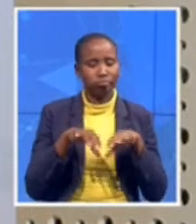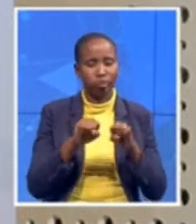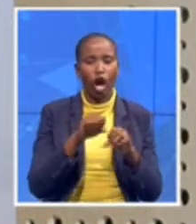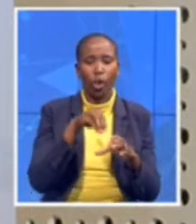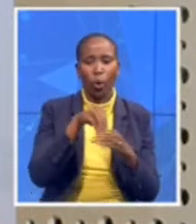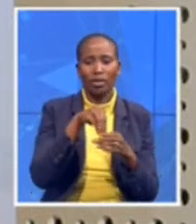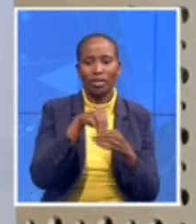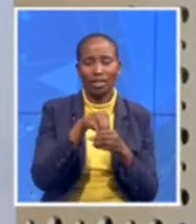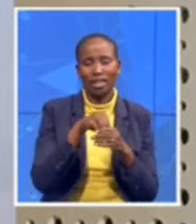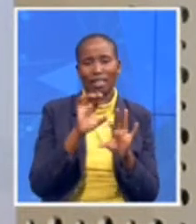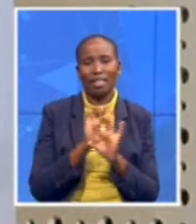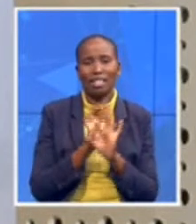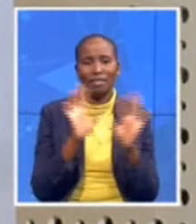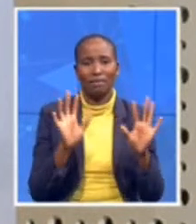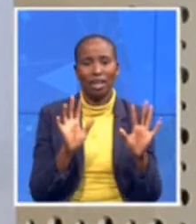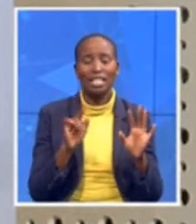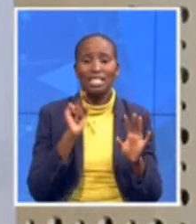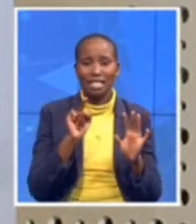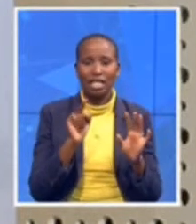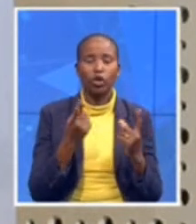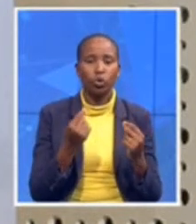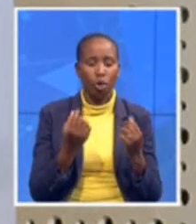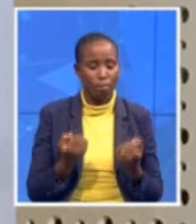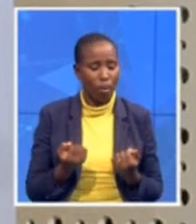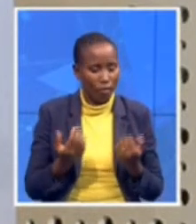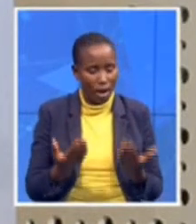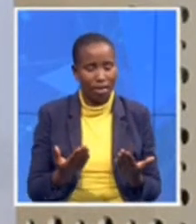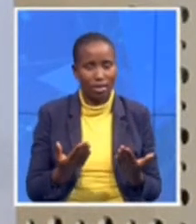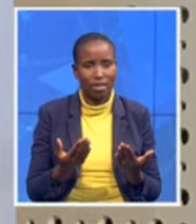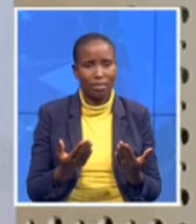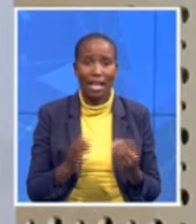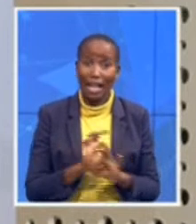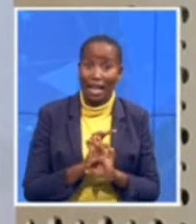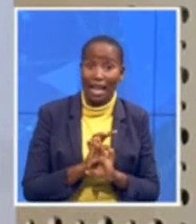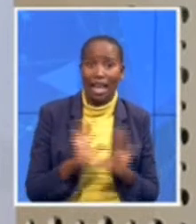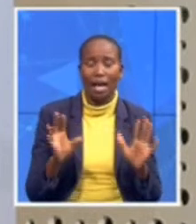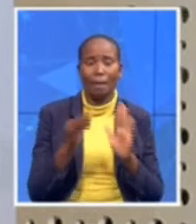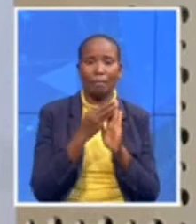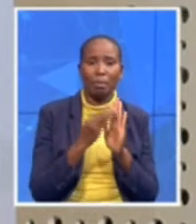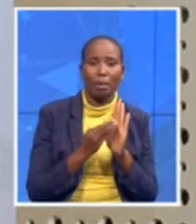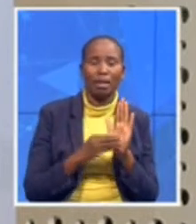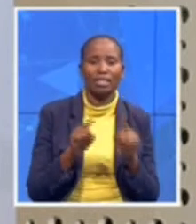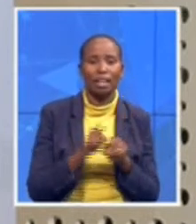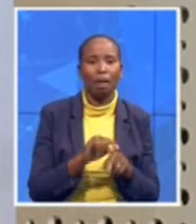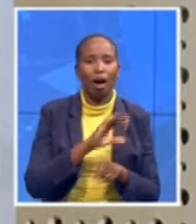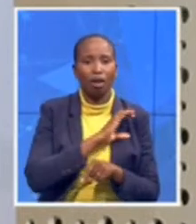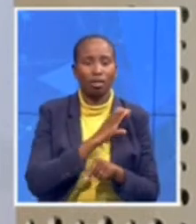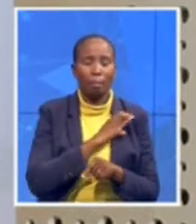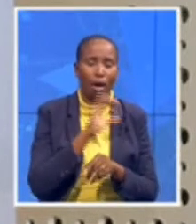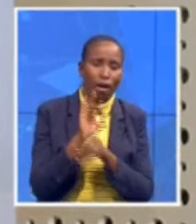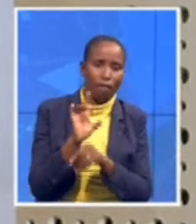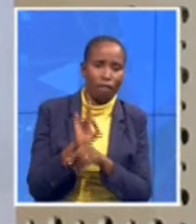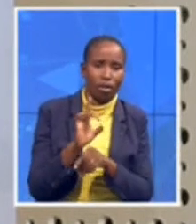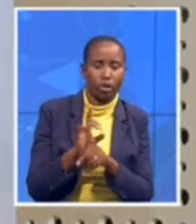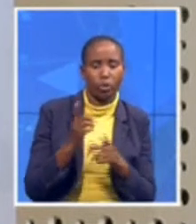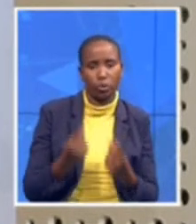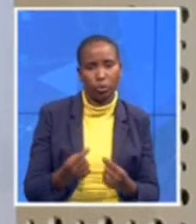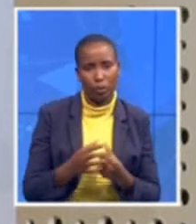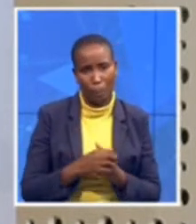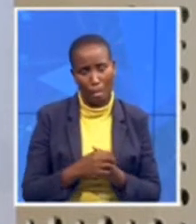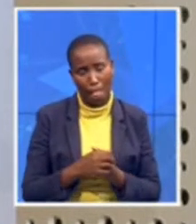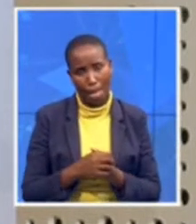provides clearly labeled age ratings and consumer advisories. The only content that is not